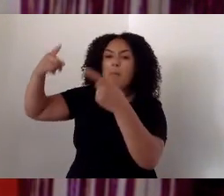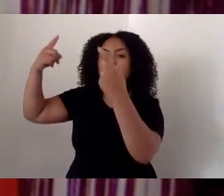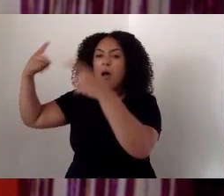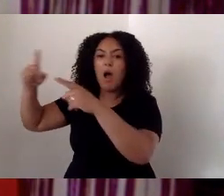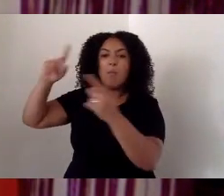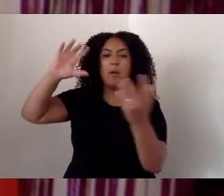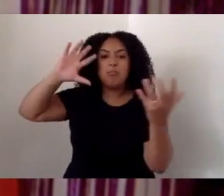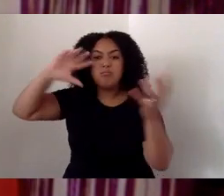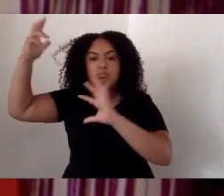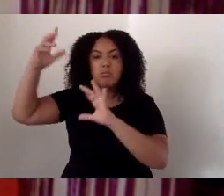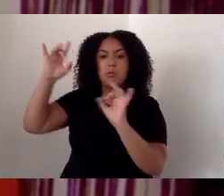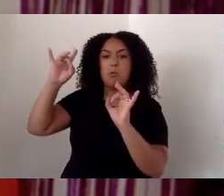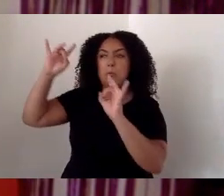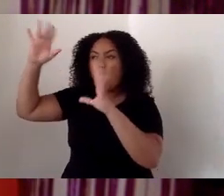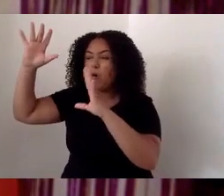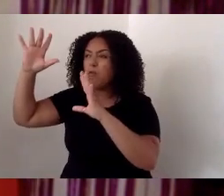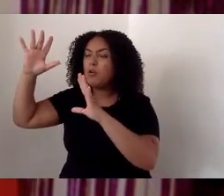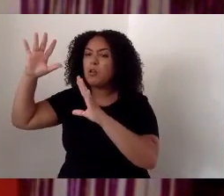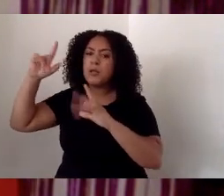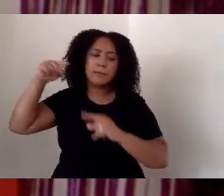of community.